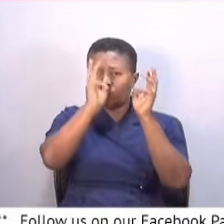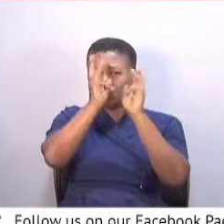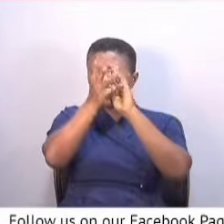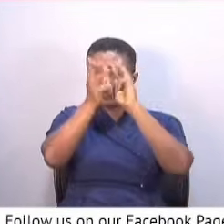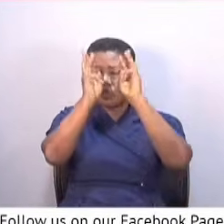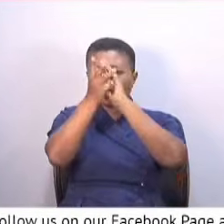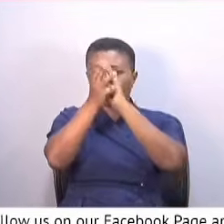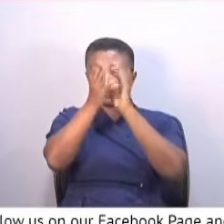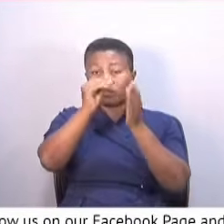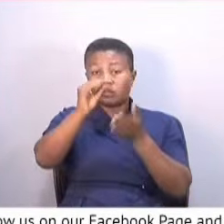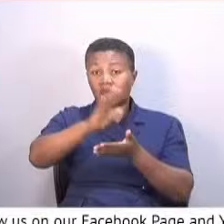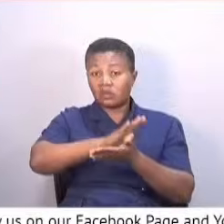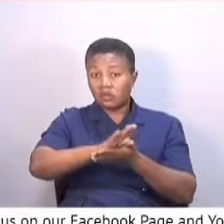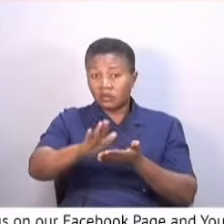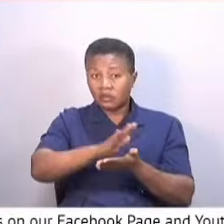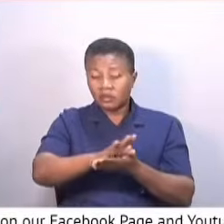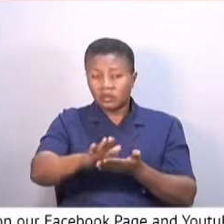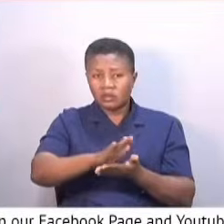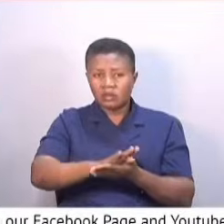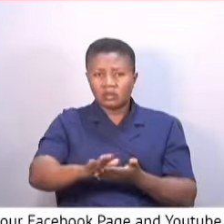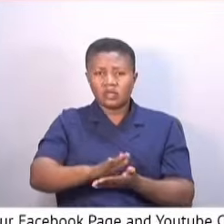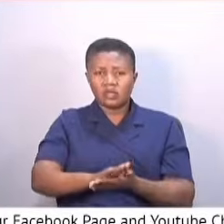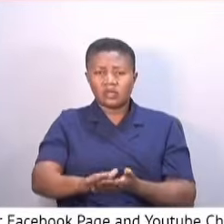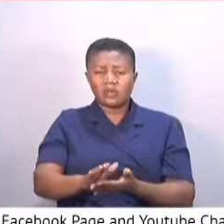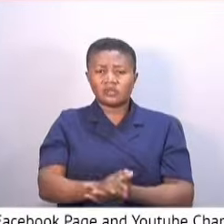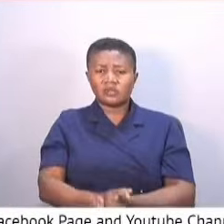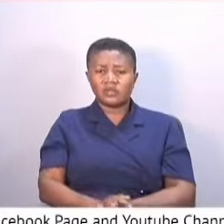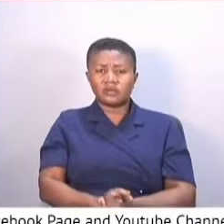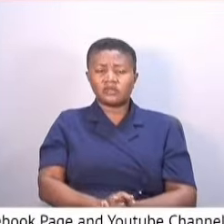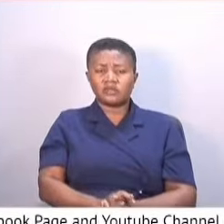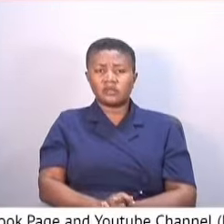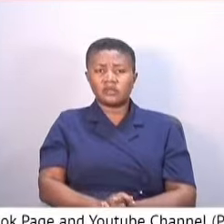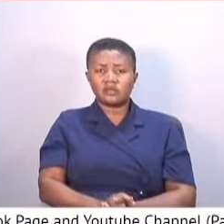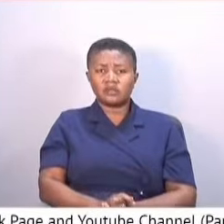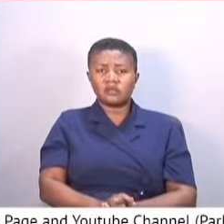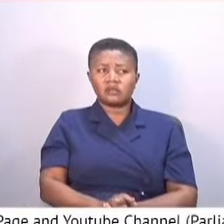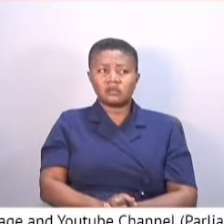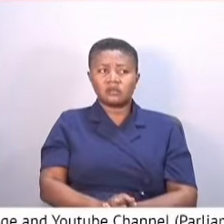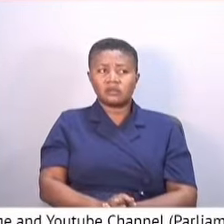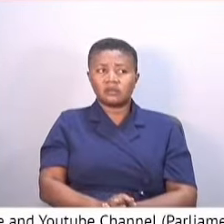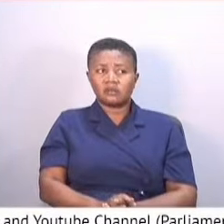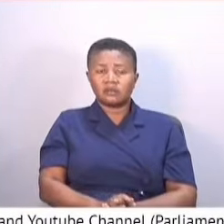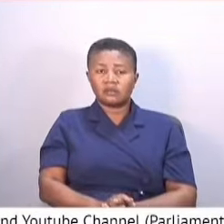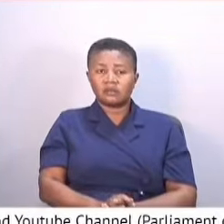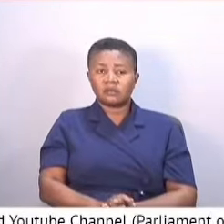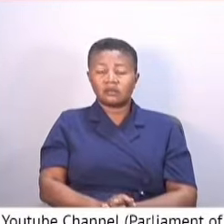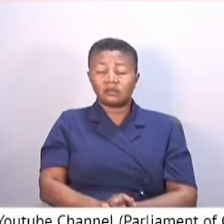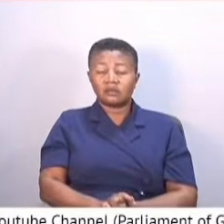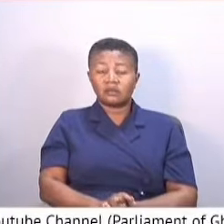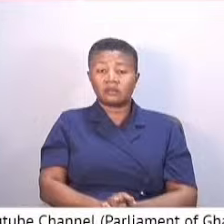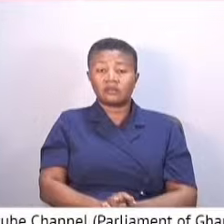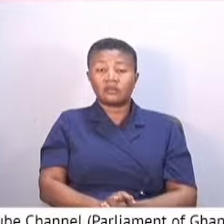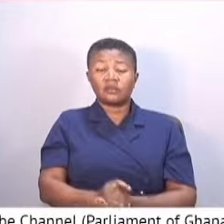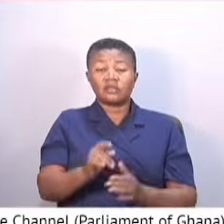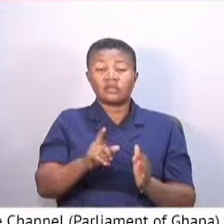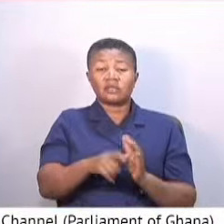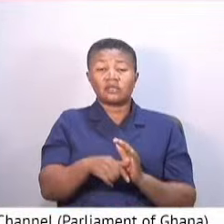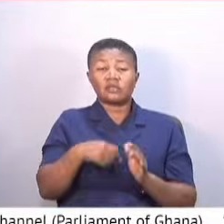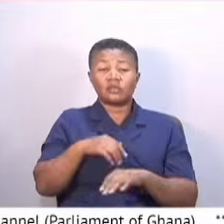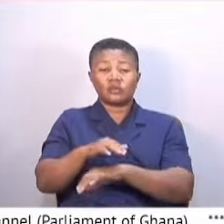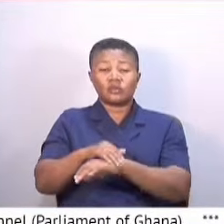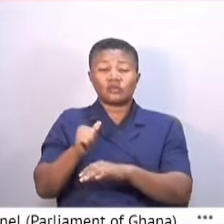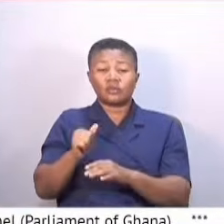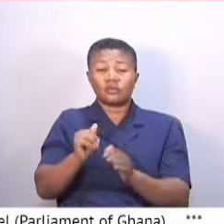Sanitation and Sustainability to take the designated seats, whilst I call on